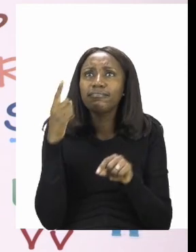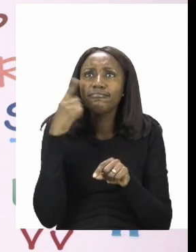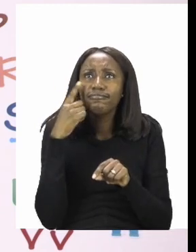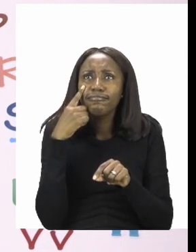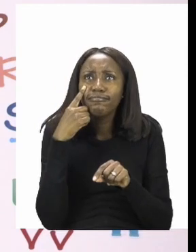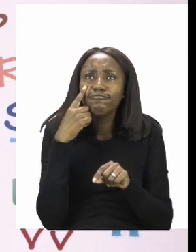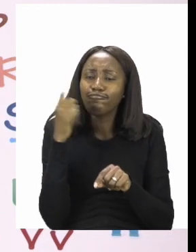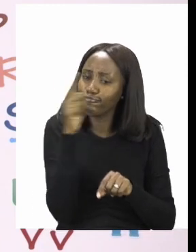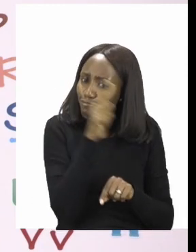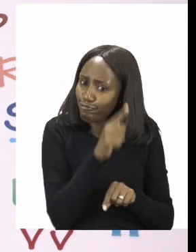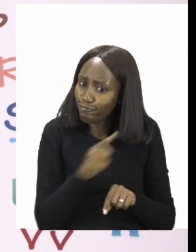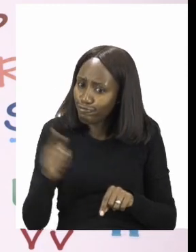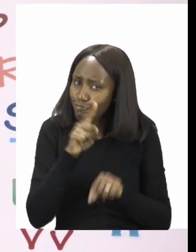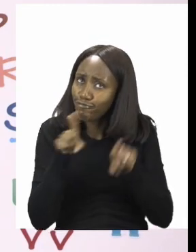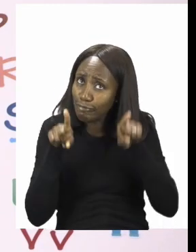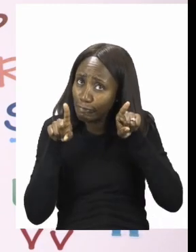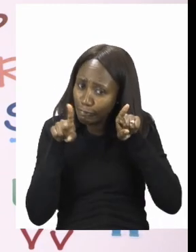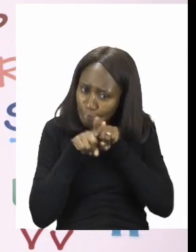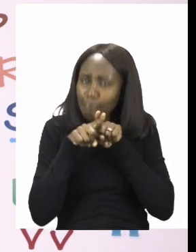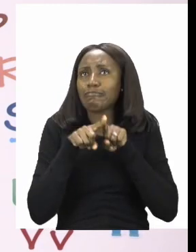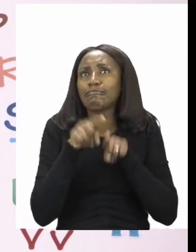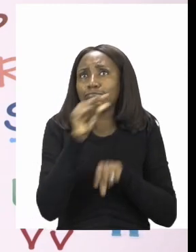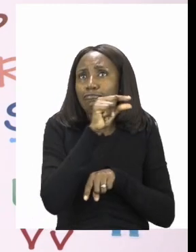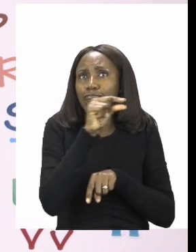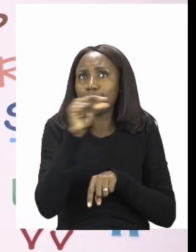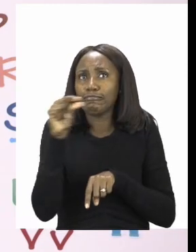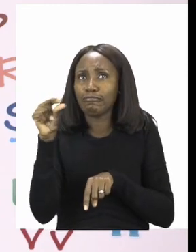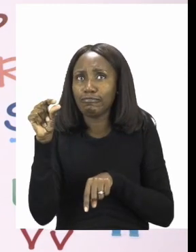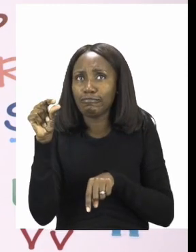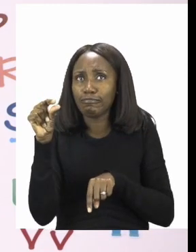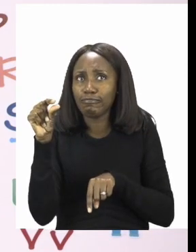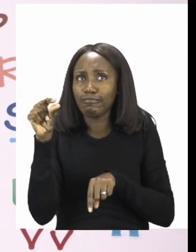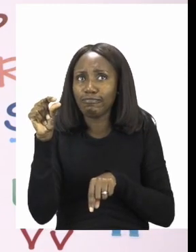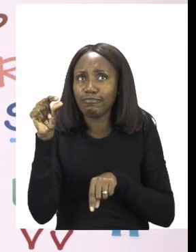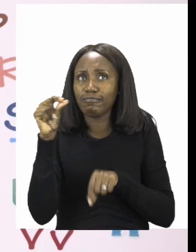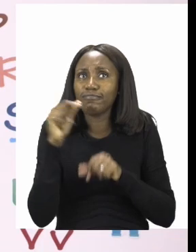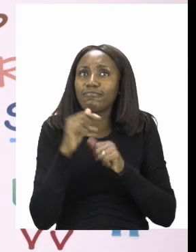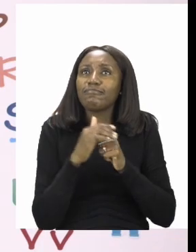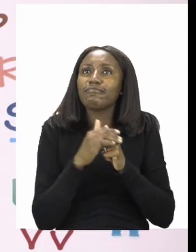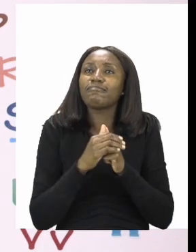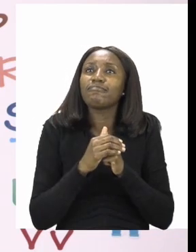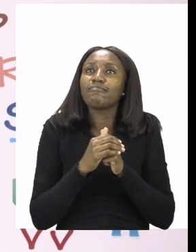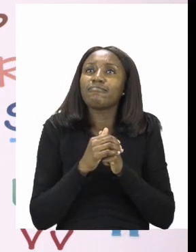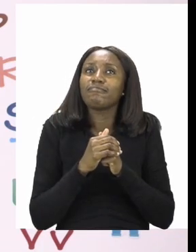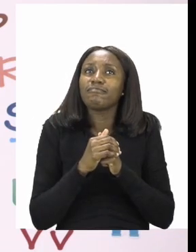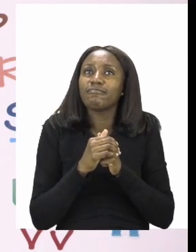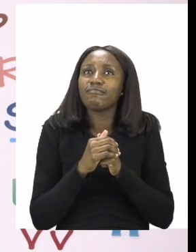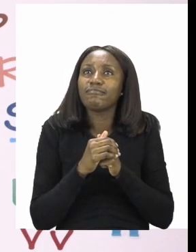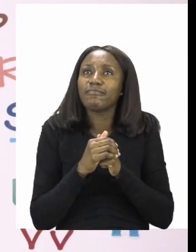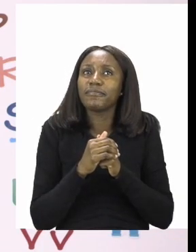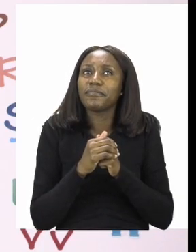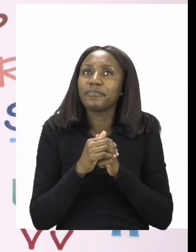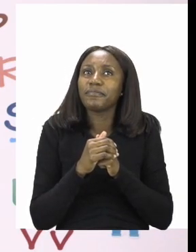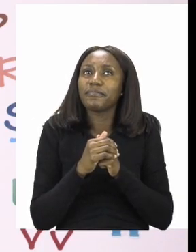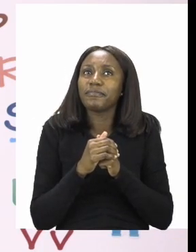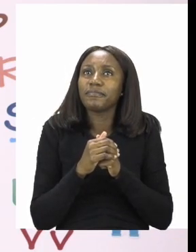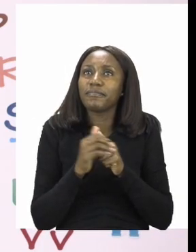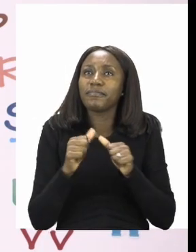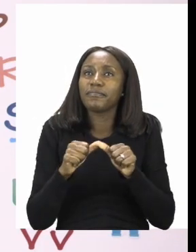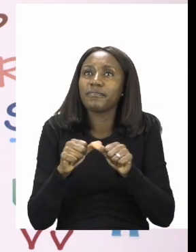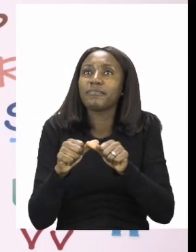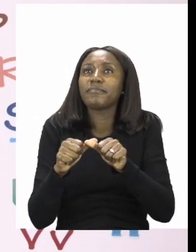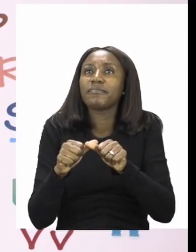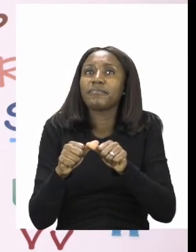When you find this word, when it is nice and dry and ready for you to see it, I want you to circle. The next one that